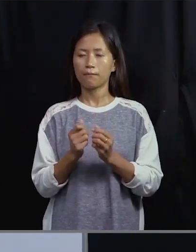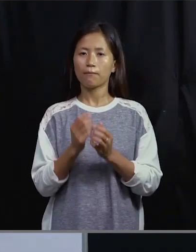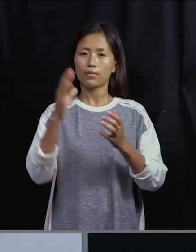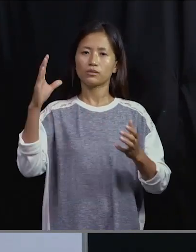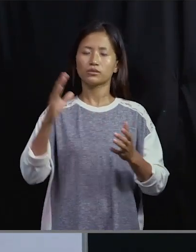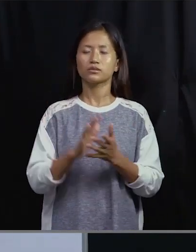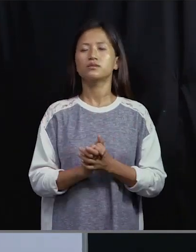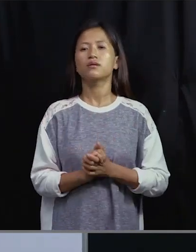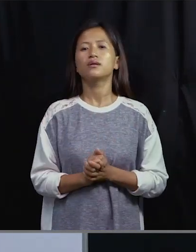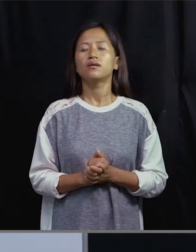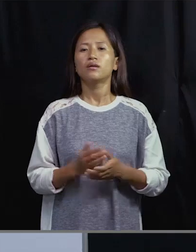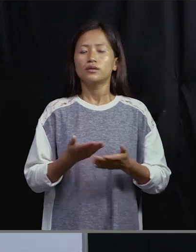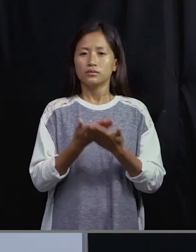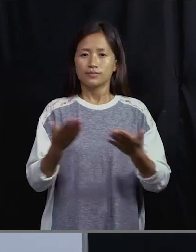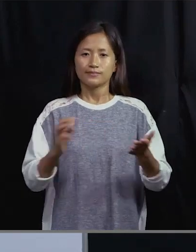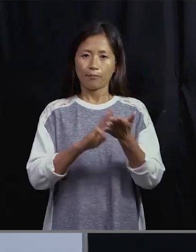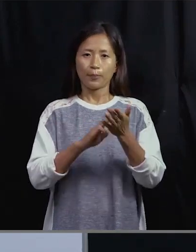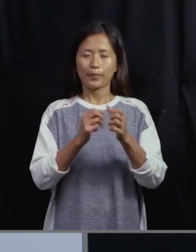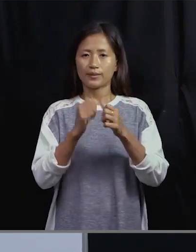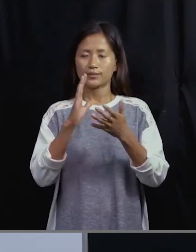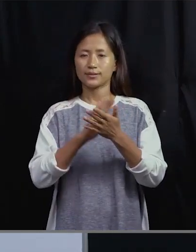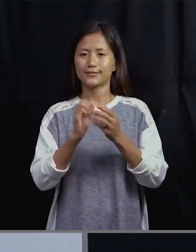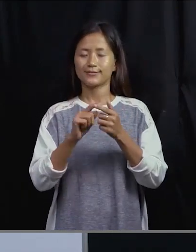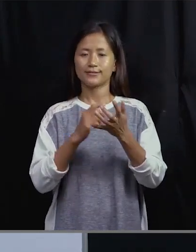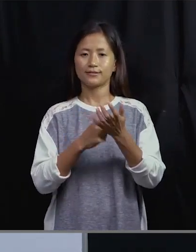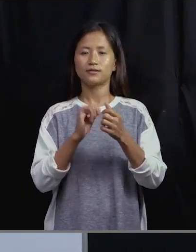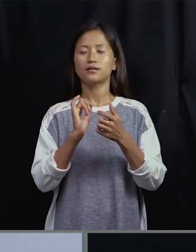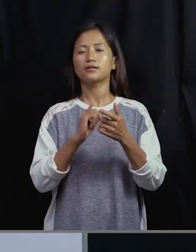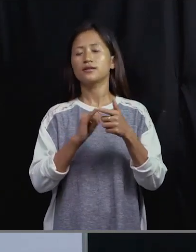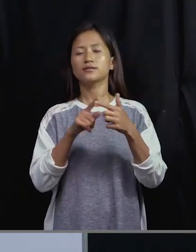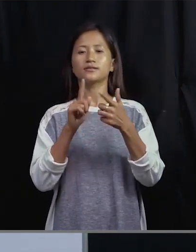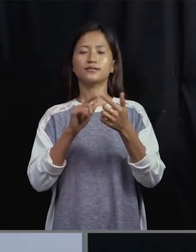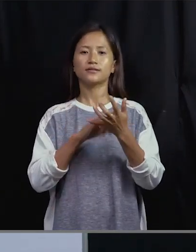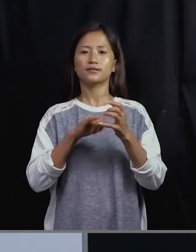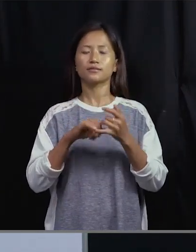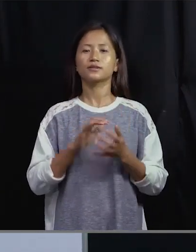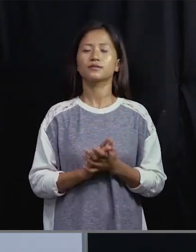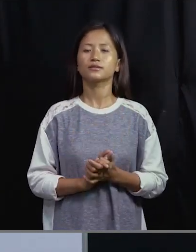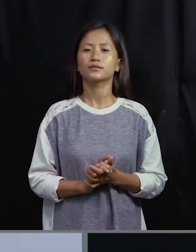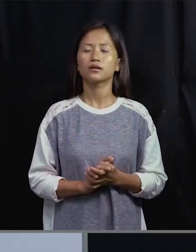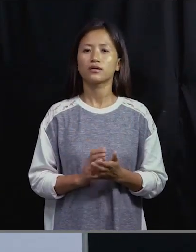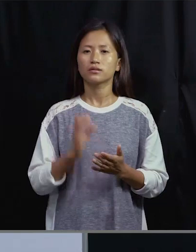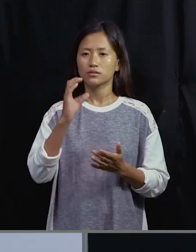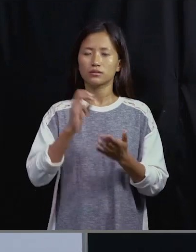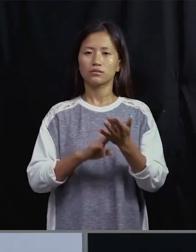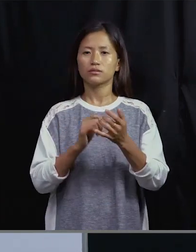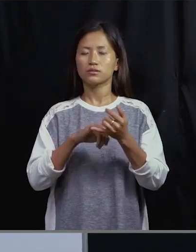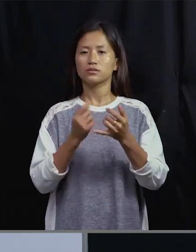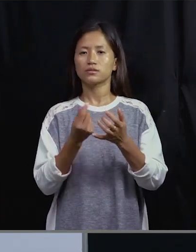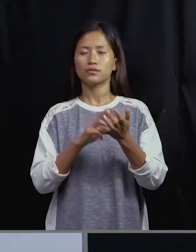It involves huge amounts to buy those machineries. That's why it is also termed as capital goods. Now, a consumer will not go and